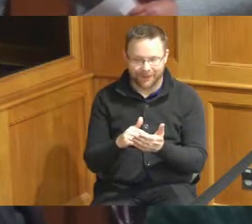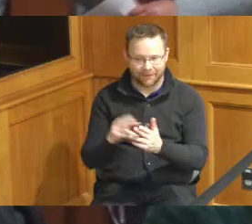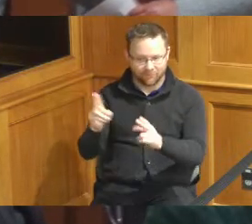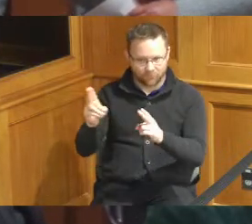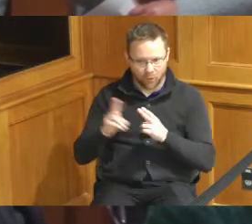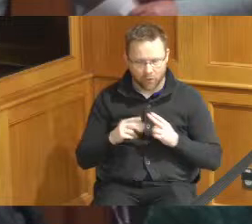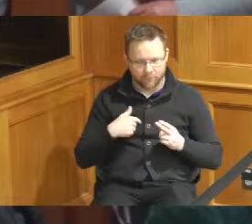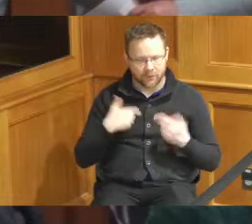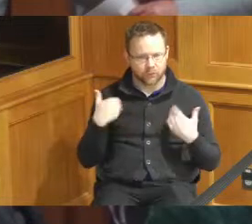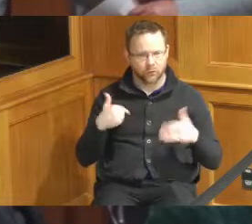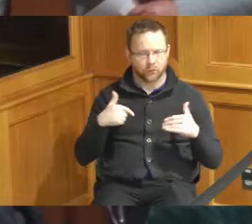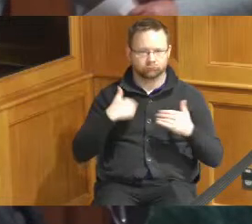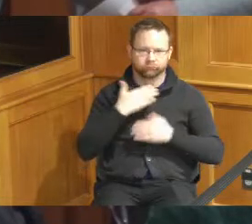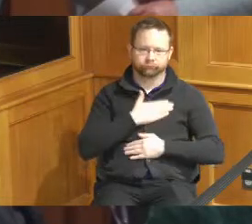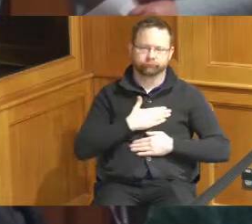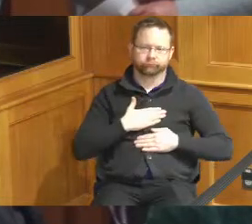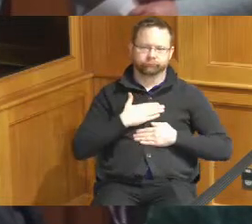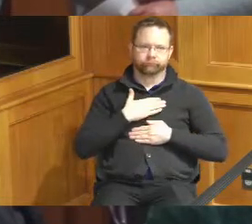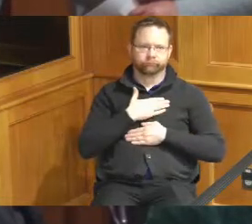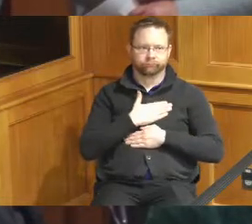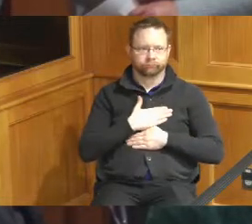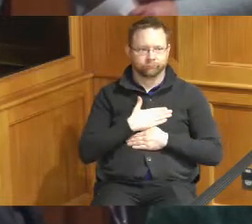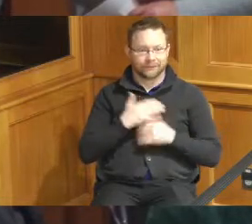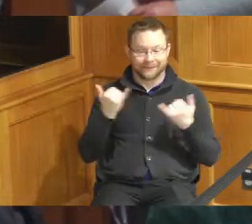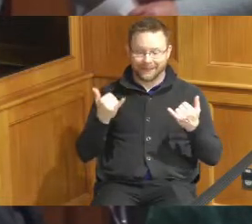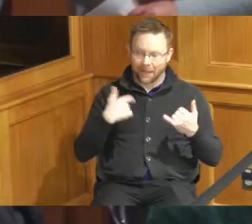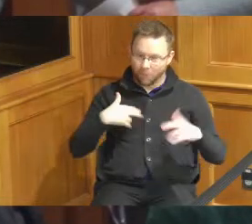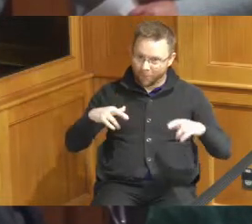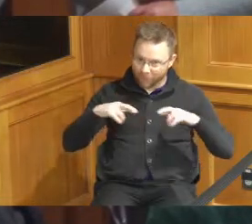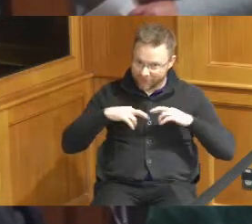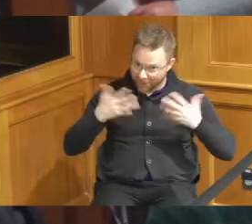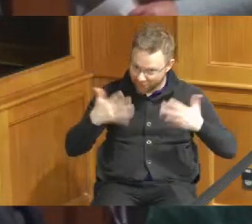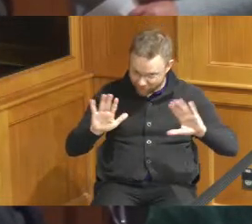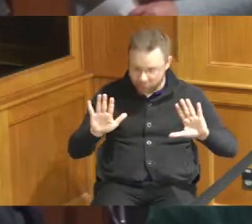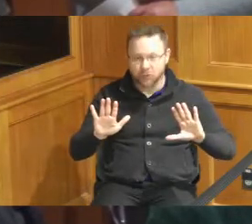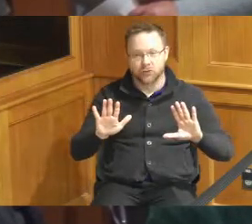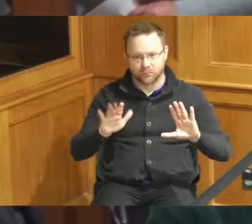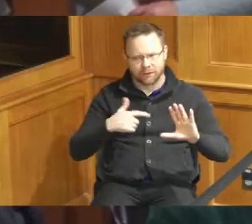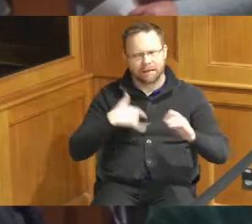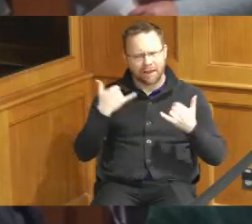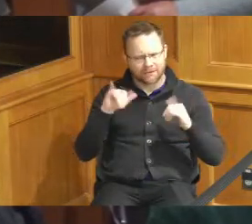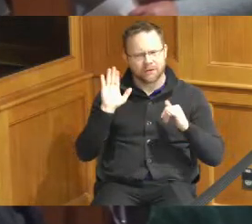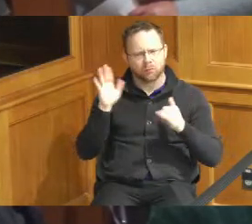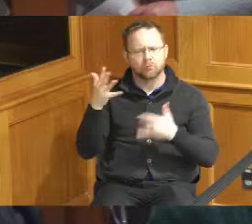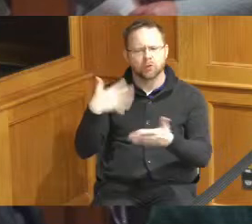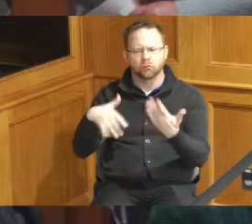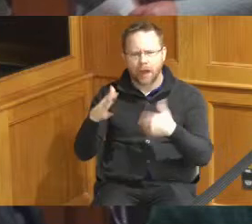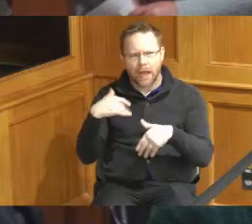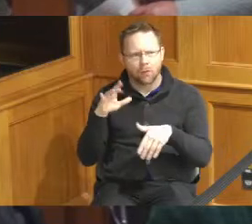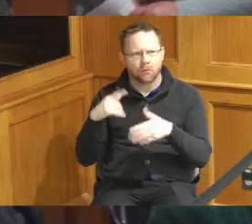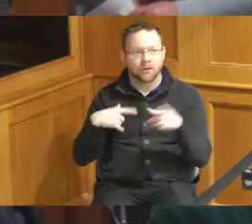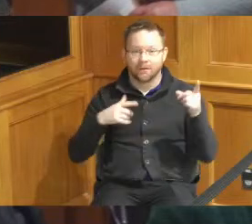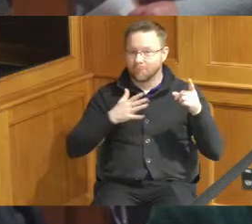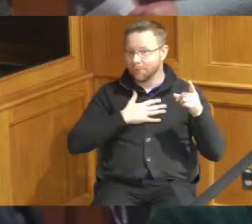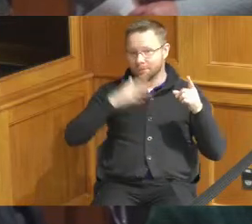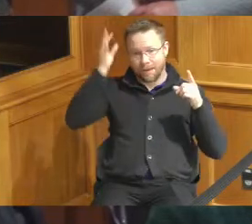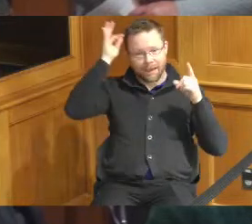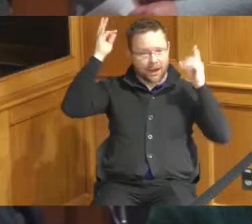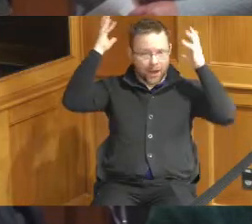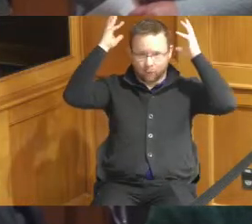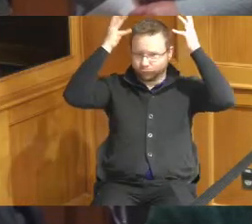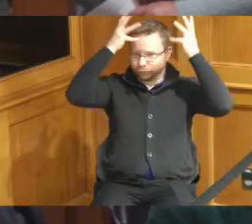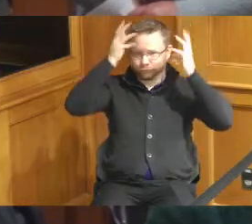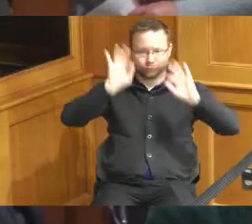honor. I really appreciate it. I am now retired, but I still will be around the table with this gray hair, making